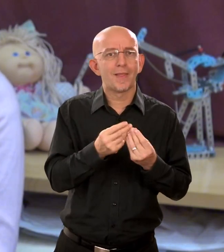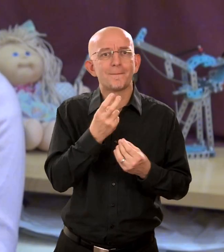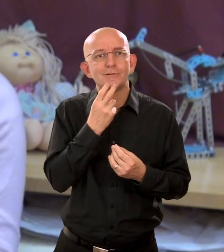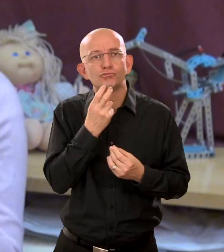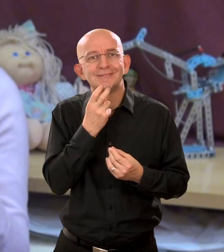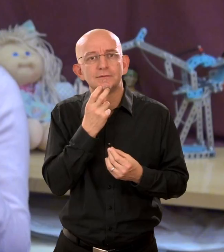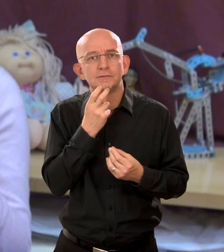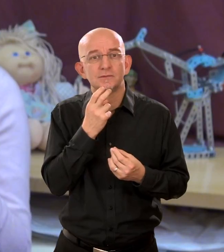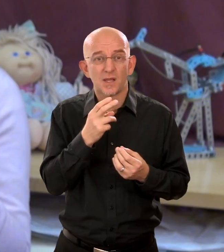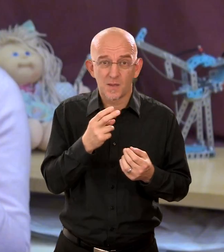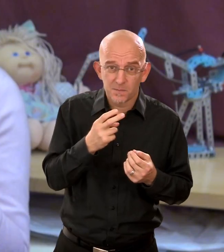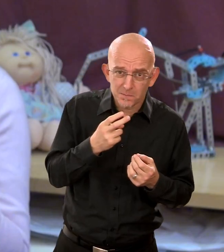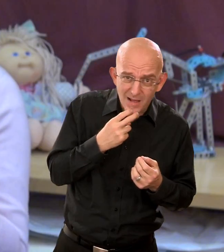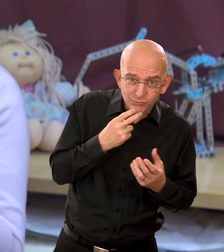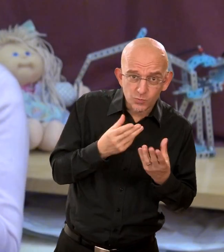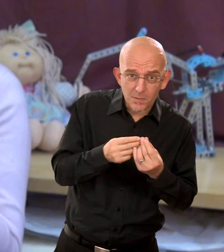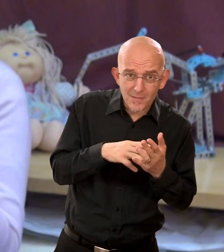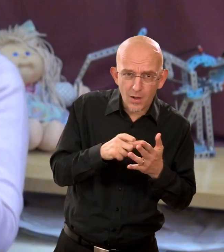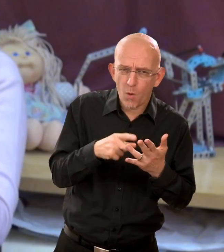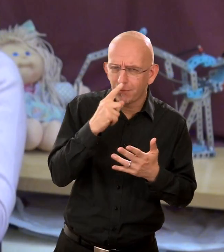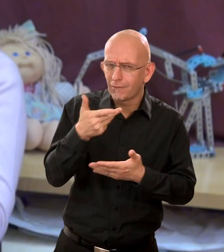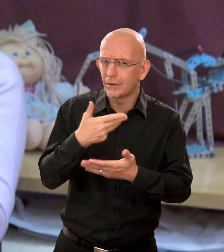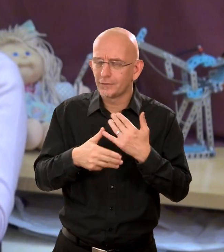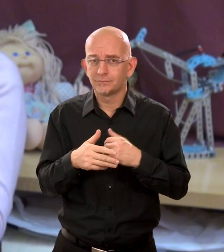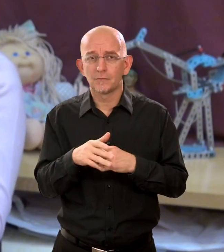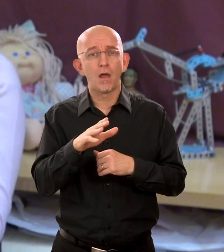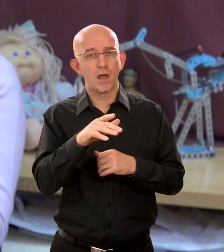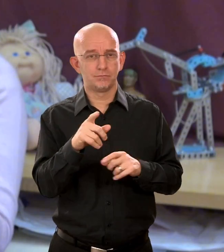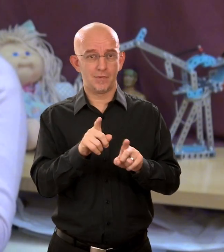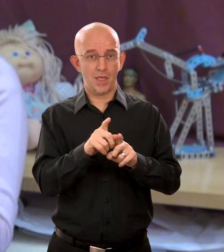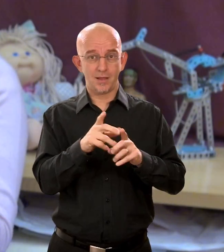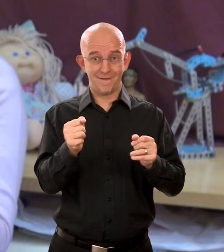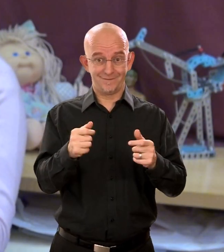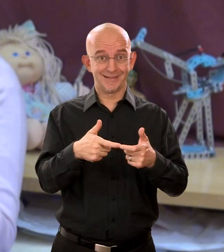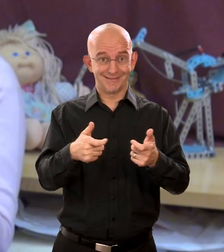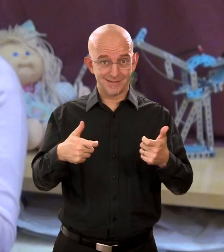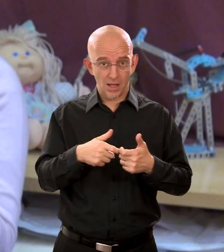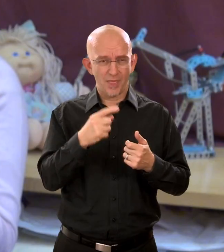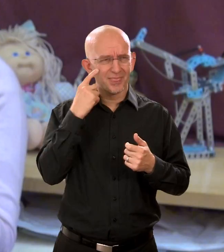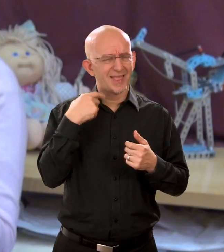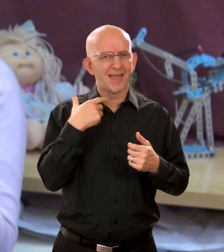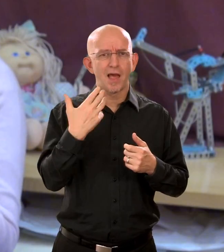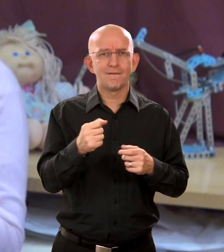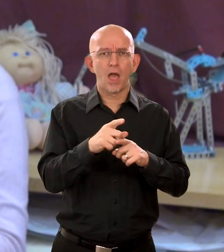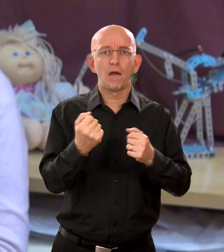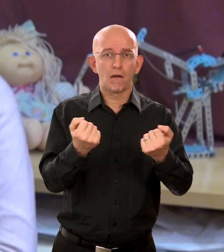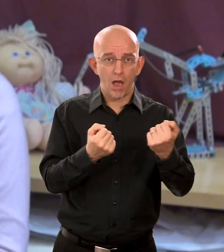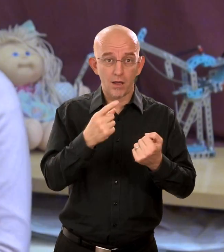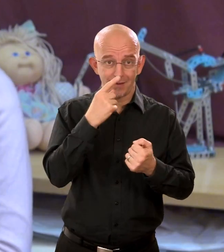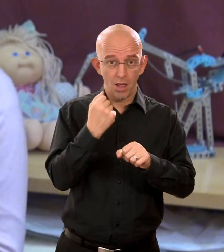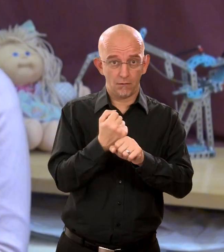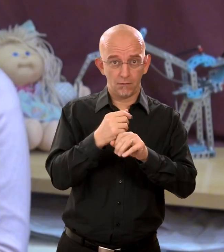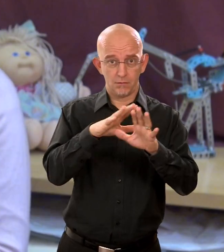got they were like sets. I think we had a car, and you could like build it in. And it had like the plastic you could fold over and put a battery in. It was like a remote controlled